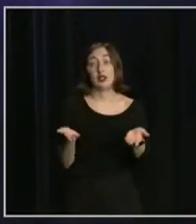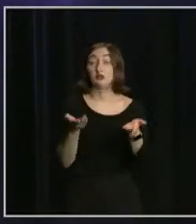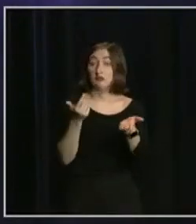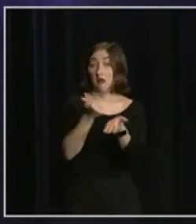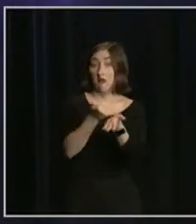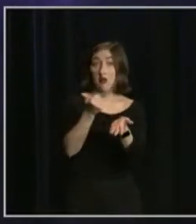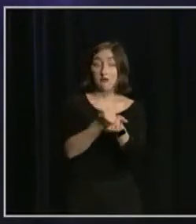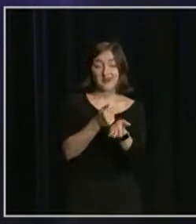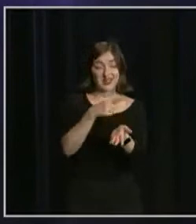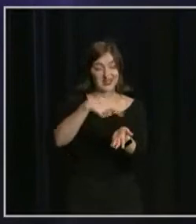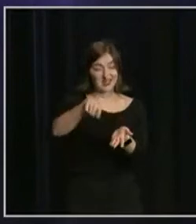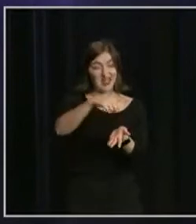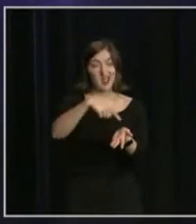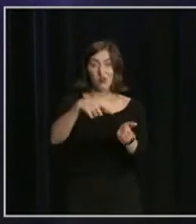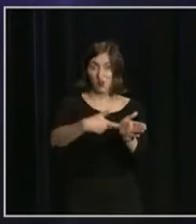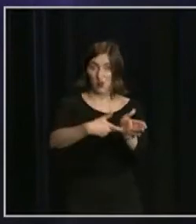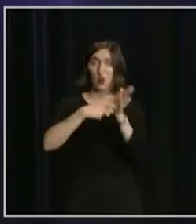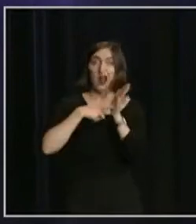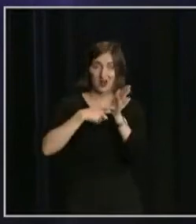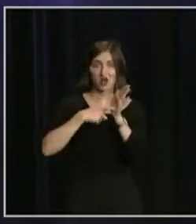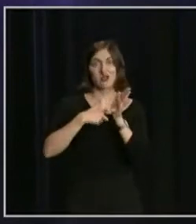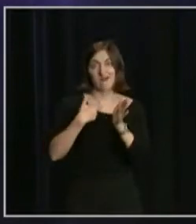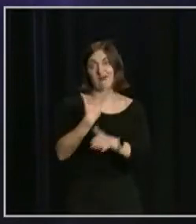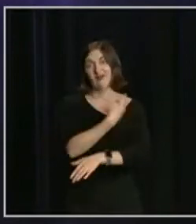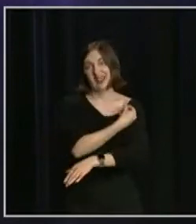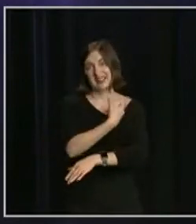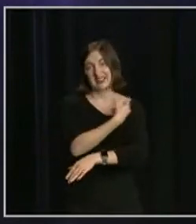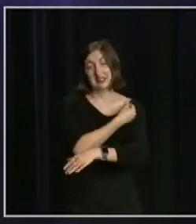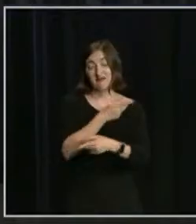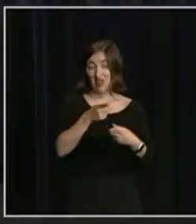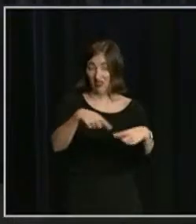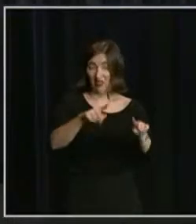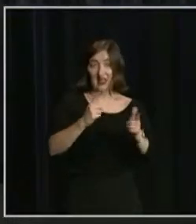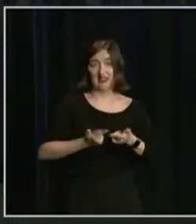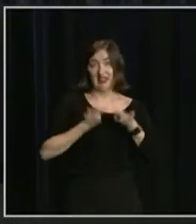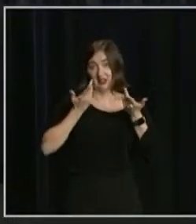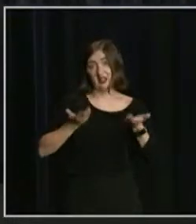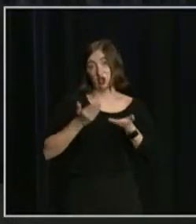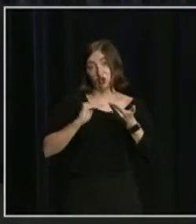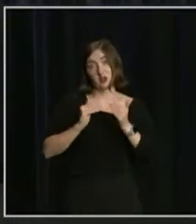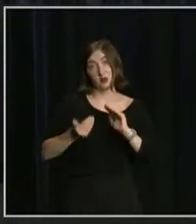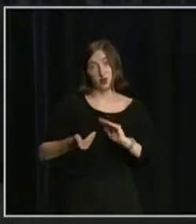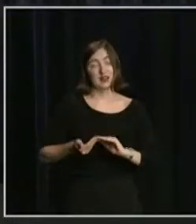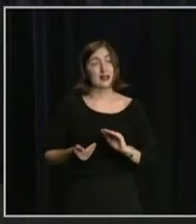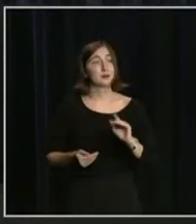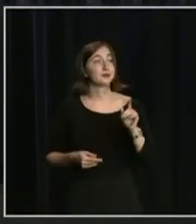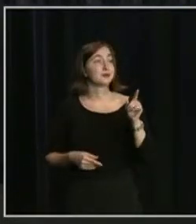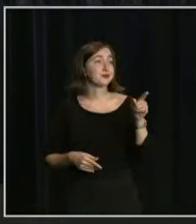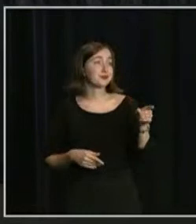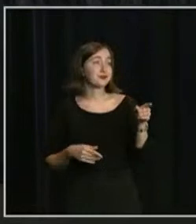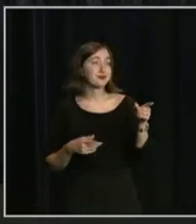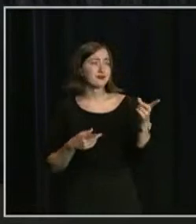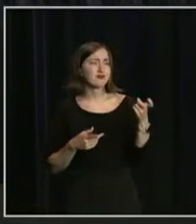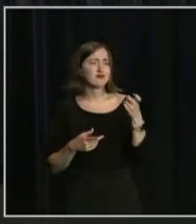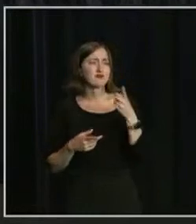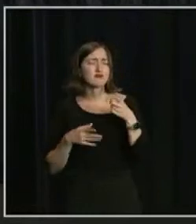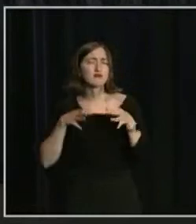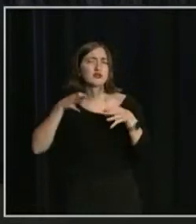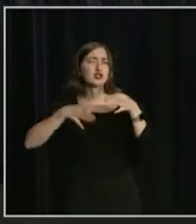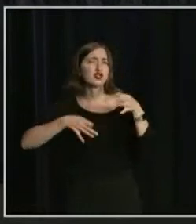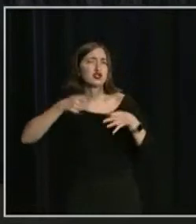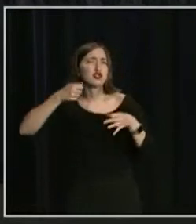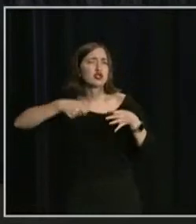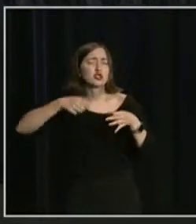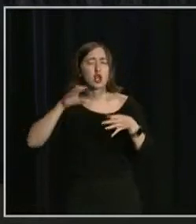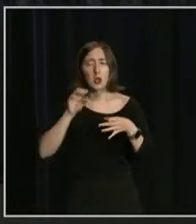to get their vaccine, and they do come out into our community. Judge, earlier today you talked about, or at the Commissioner's Court, they talked